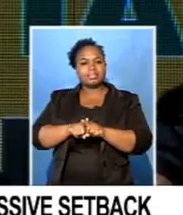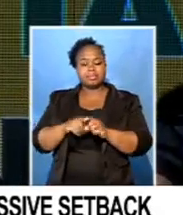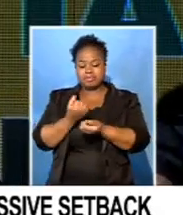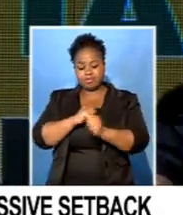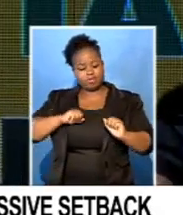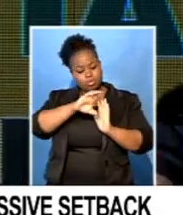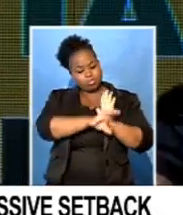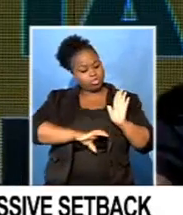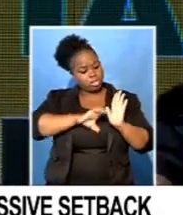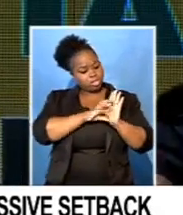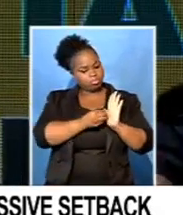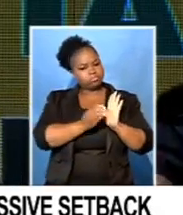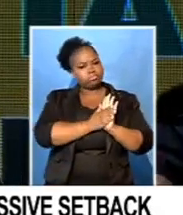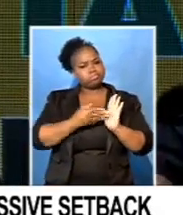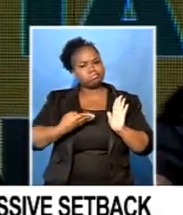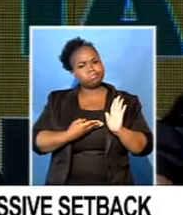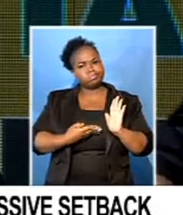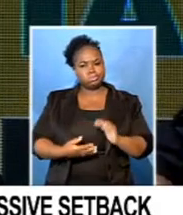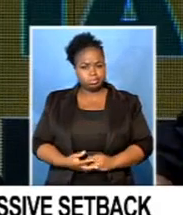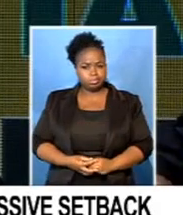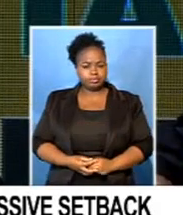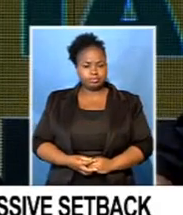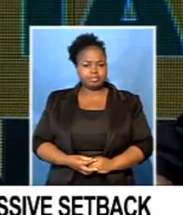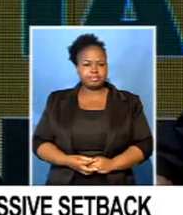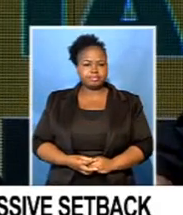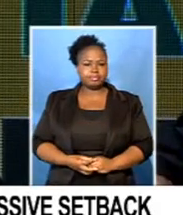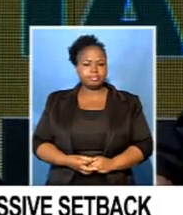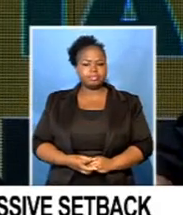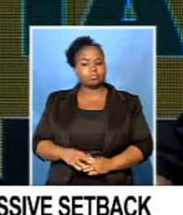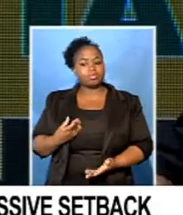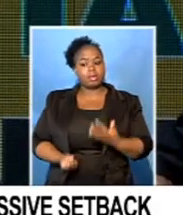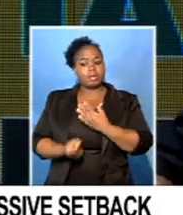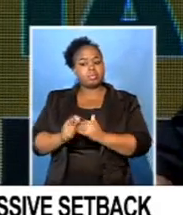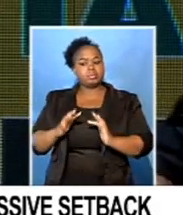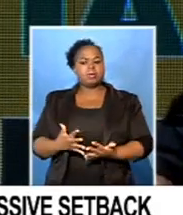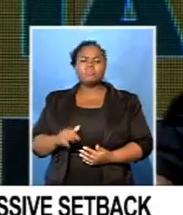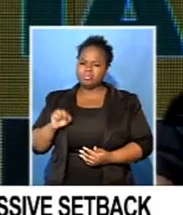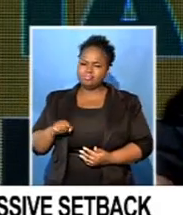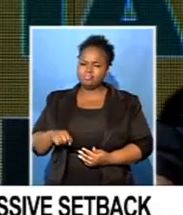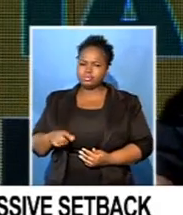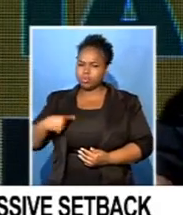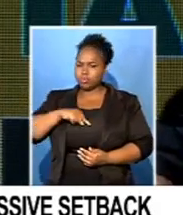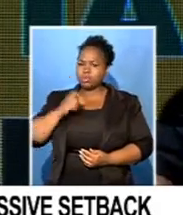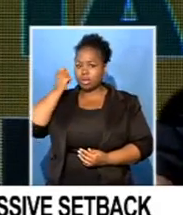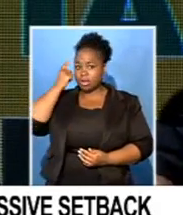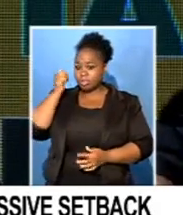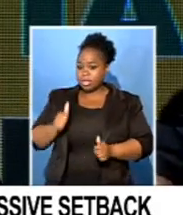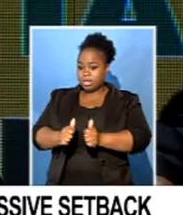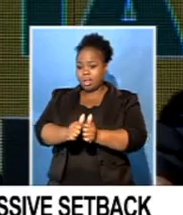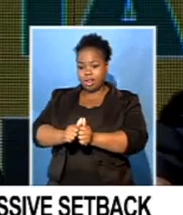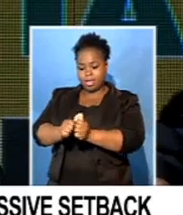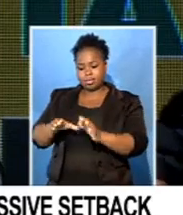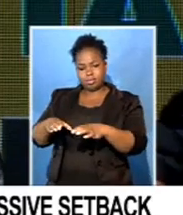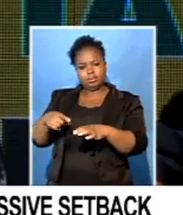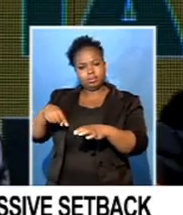Freedom Charter. It is based on the understanding that each alliance